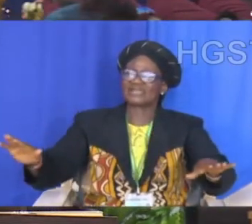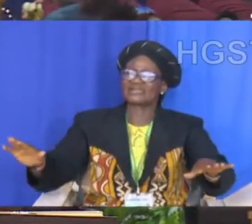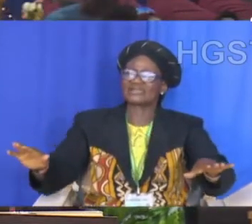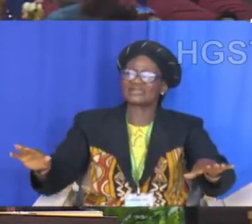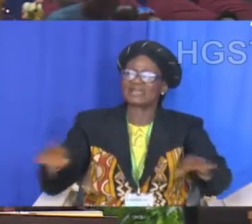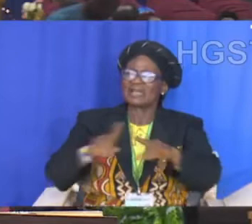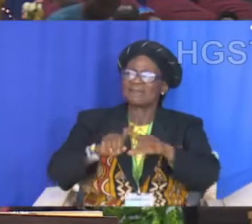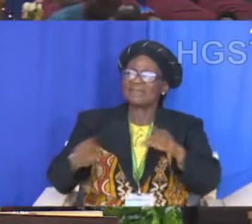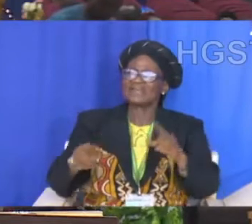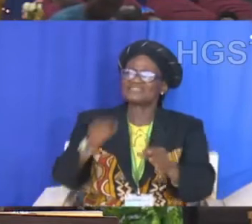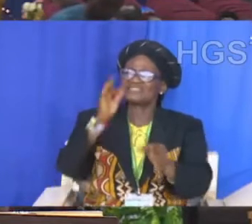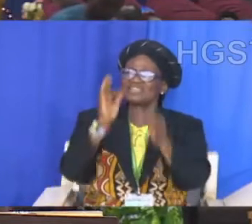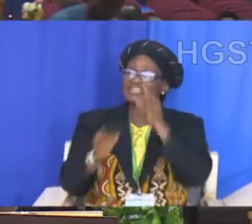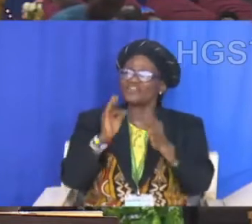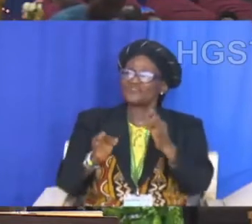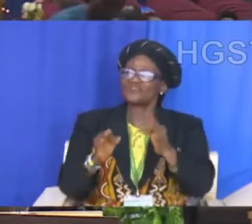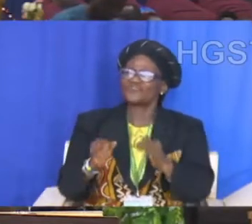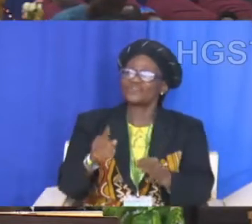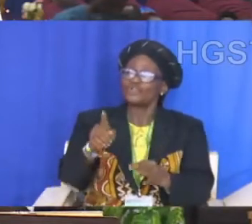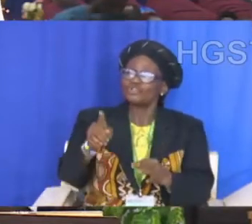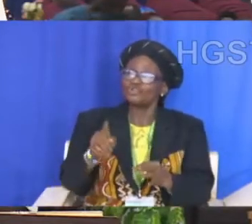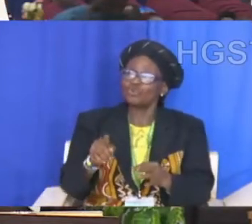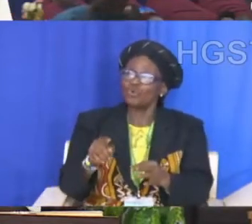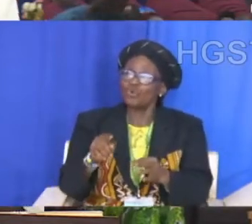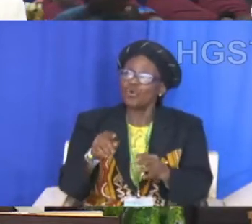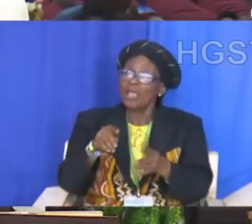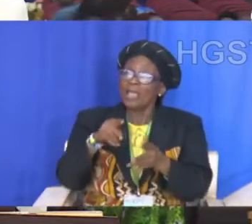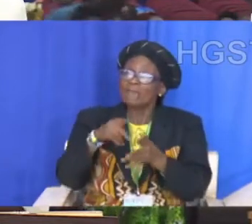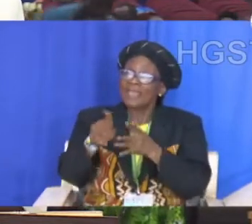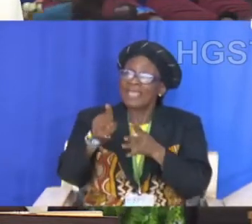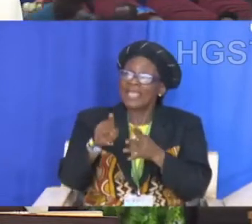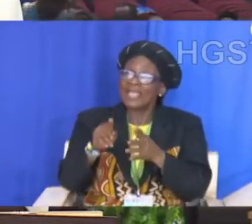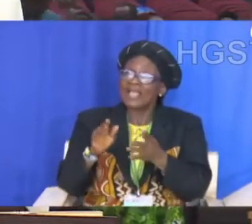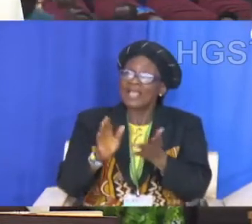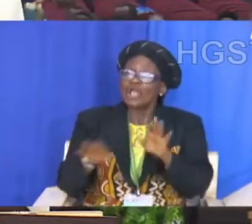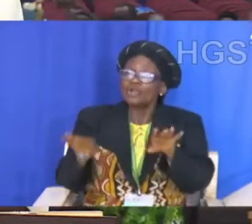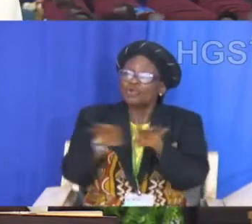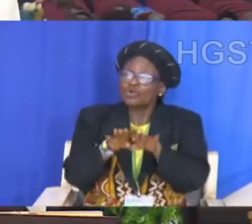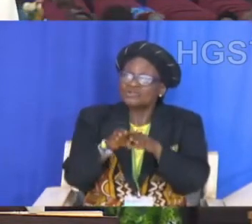but if you pay close attention in every family,